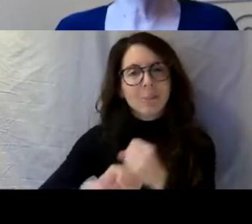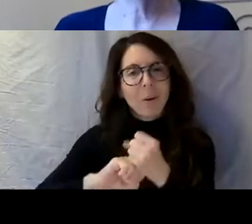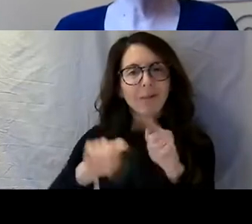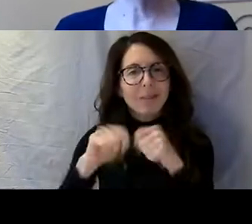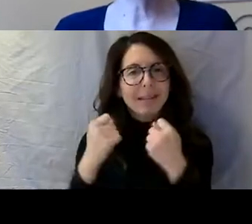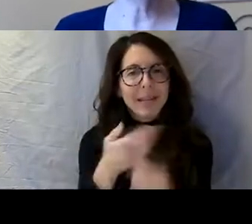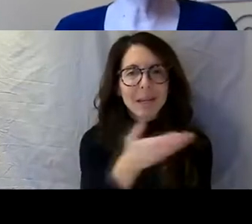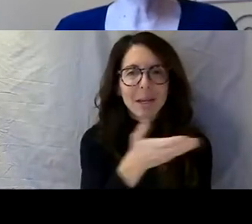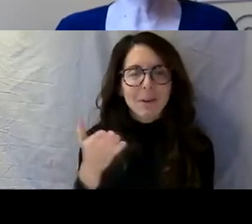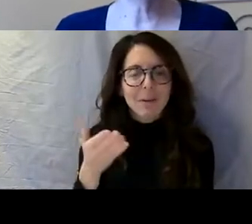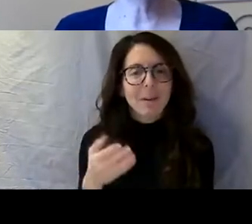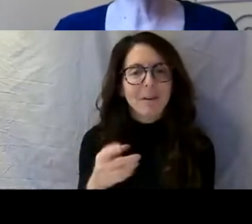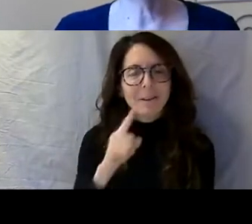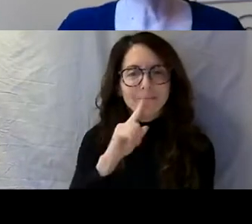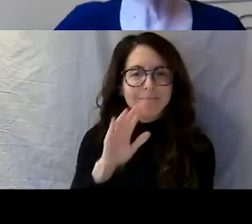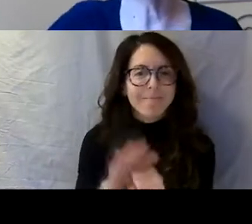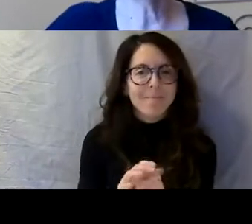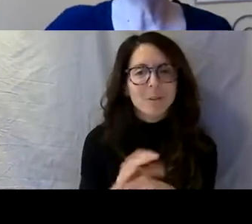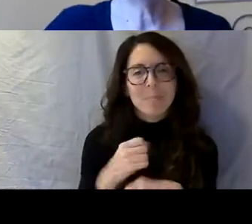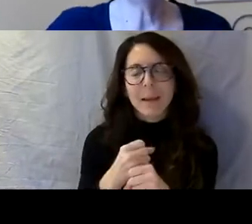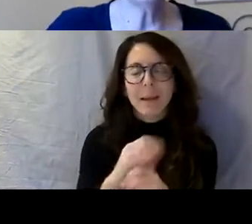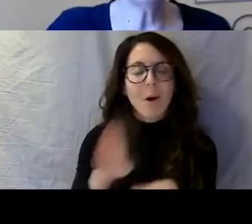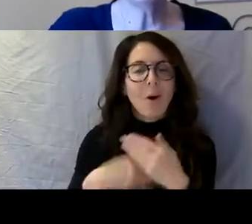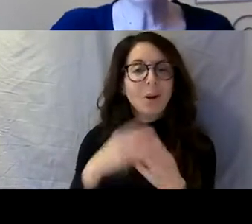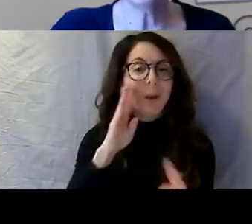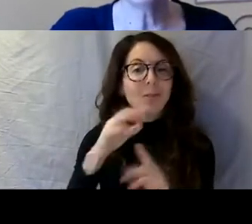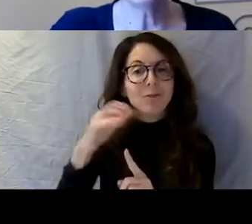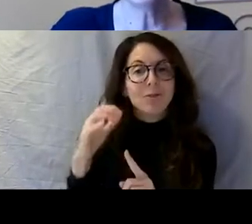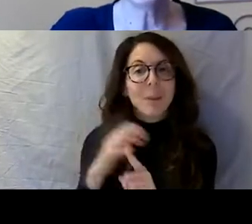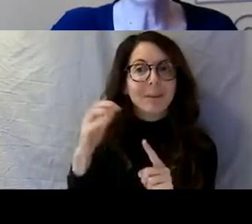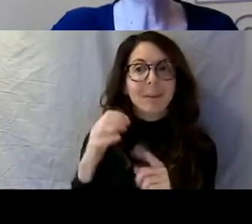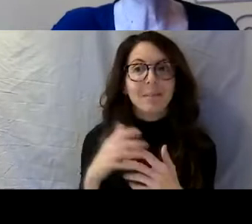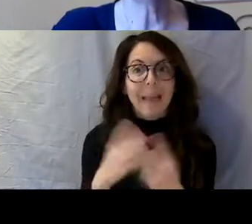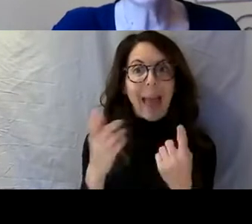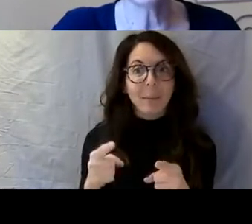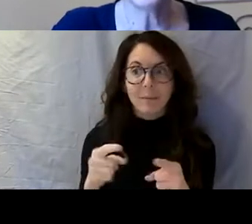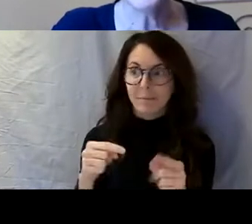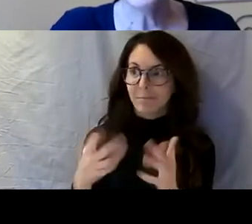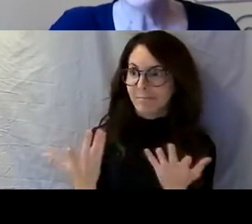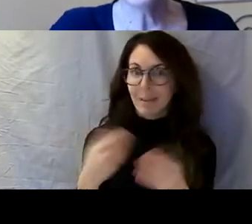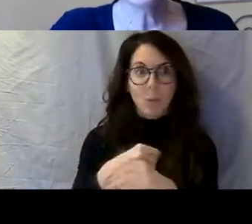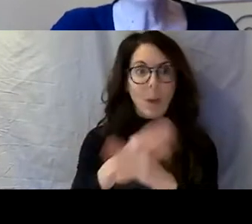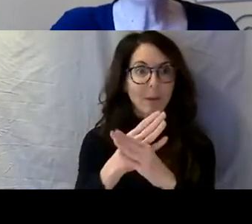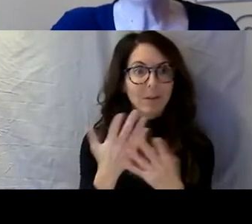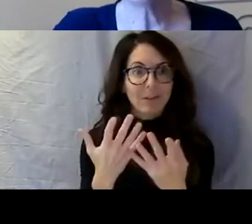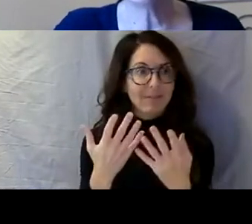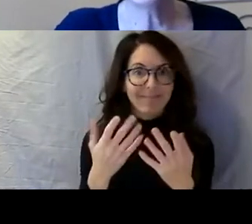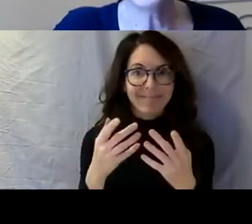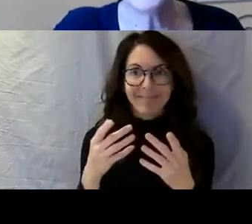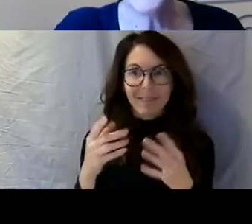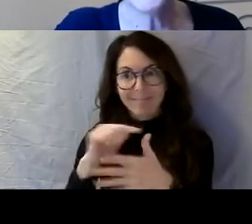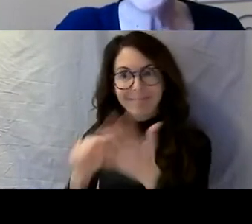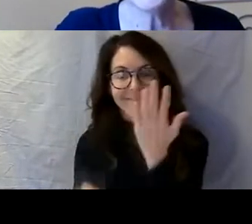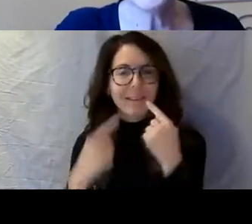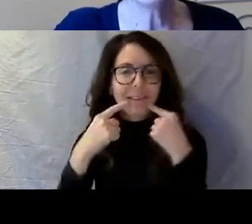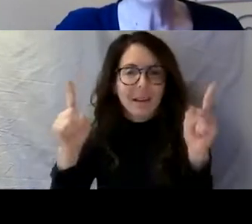devoted to making all of our Creative Champions activities, including these webinars, so successful. And I'm especially grateful